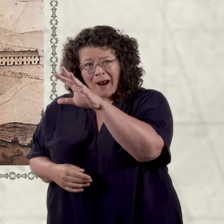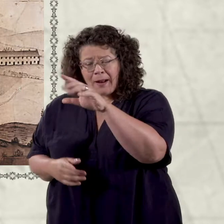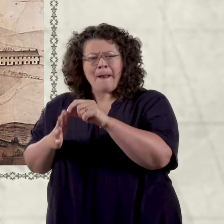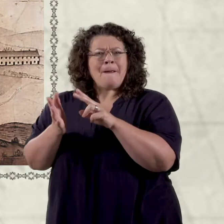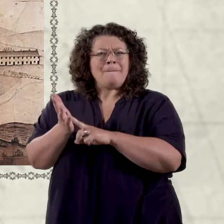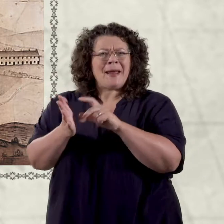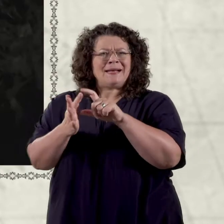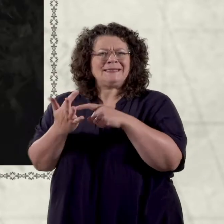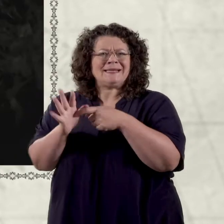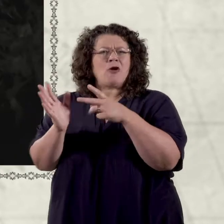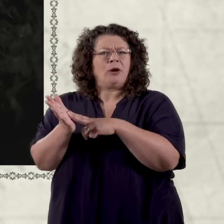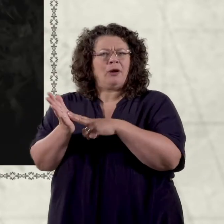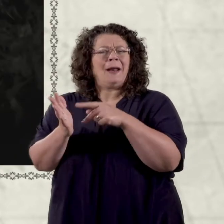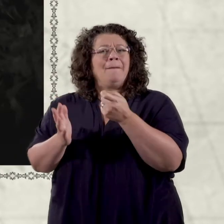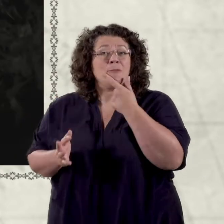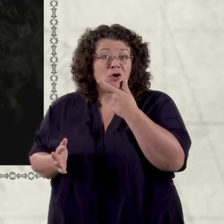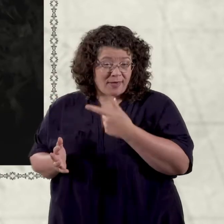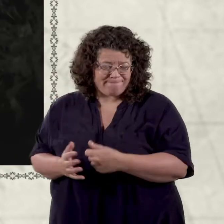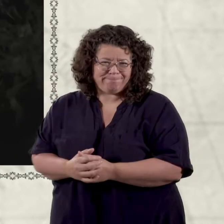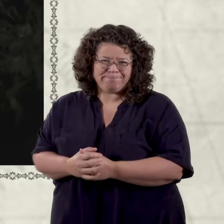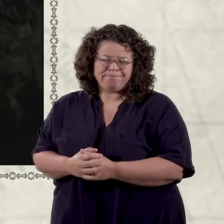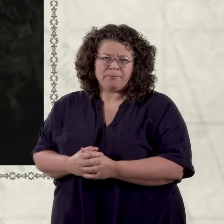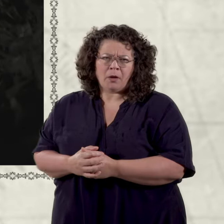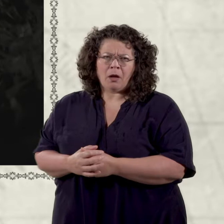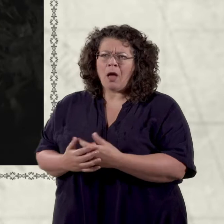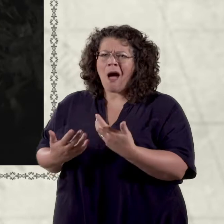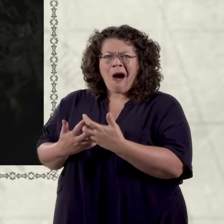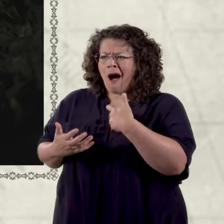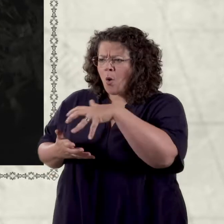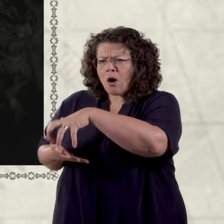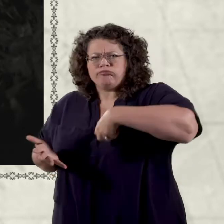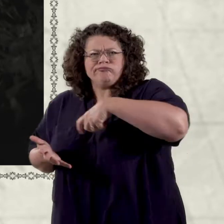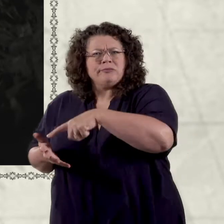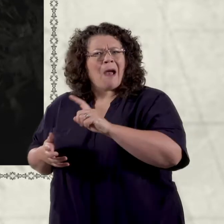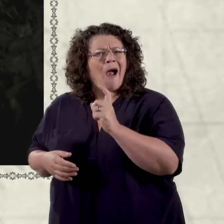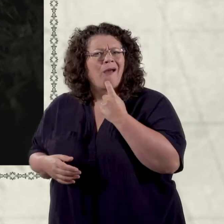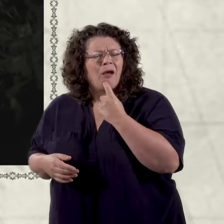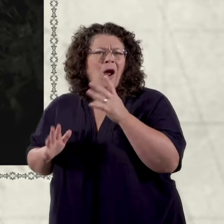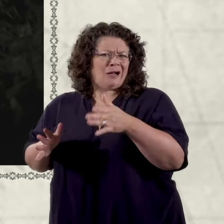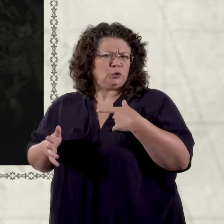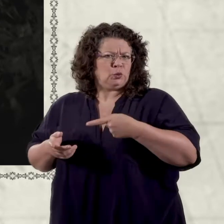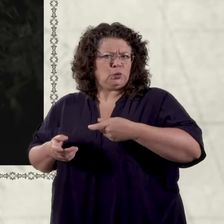Merthyr. In order to get the iron, we'd have to dig in tunnels under the ground.